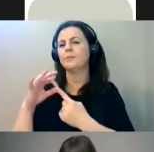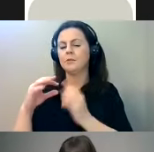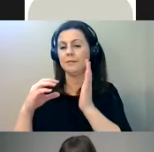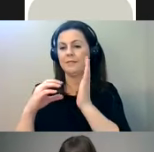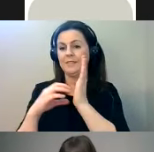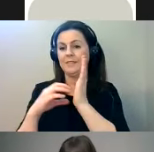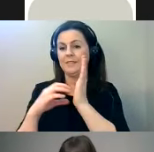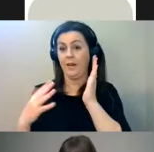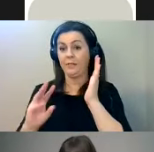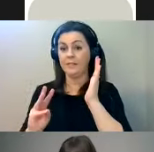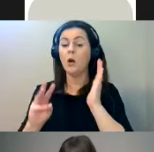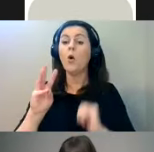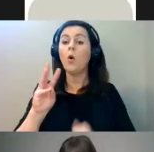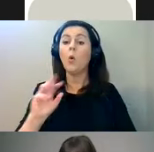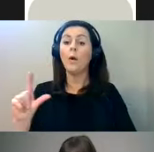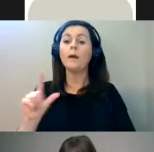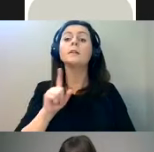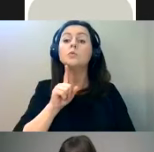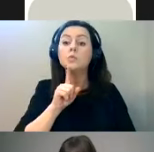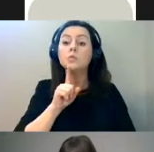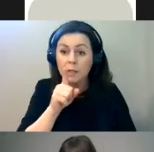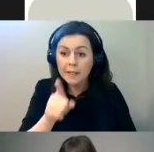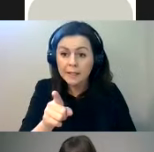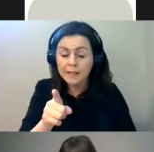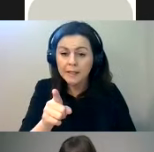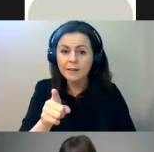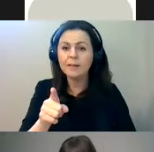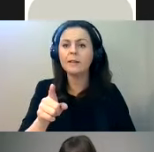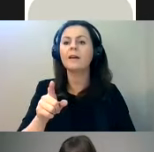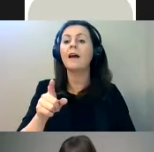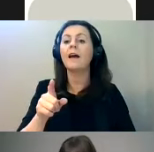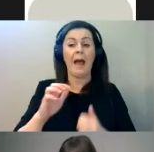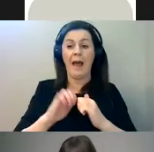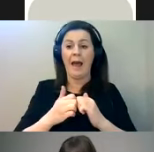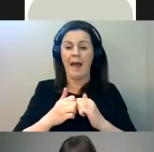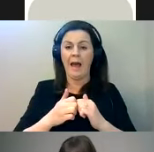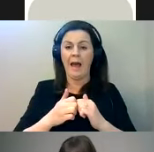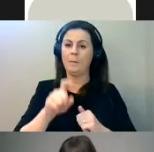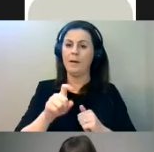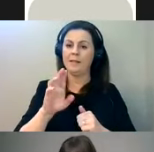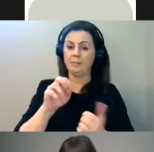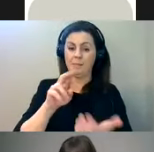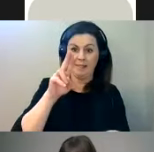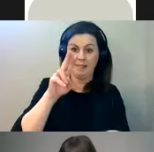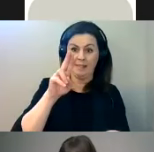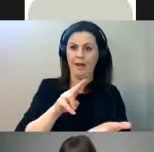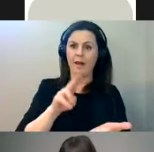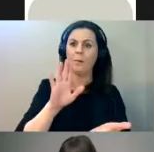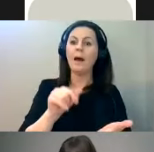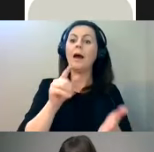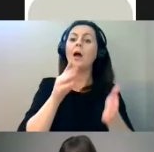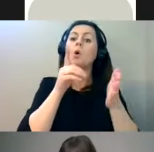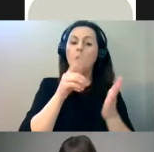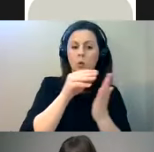is not valid unless at its end it's signed by the testator, who's the person doing the will, or by some